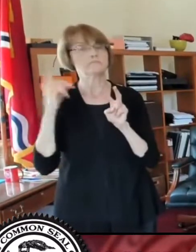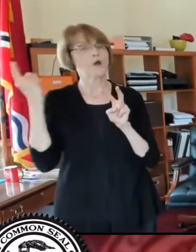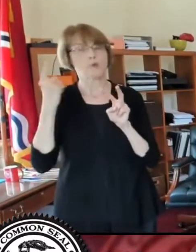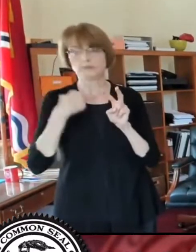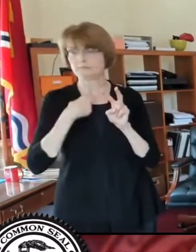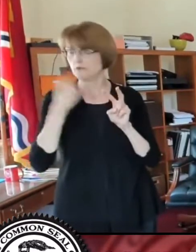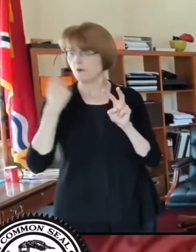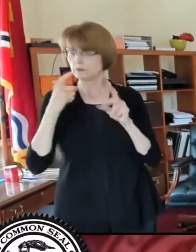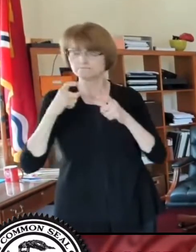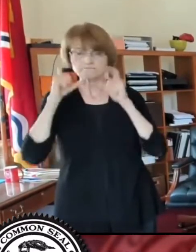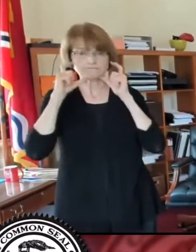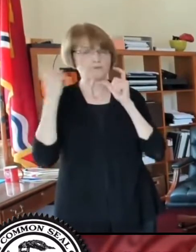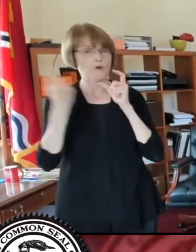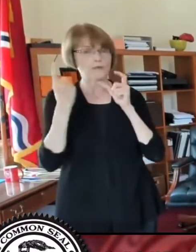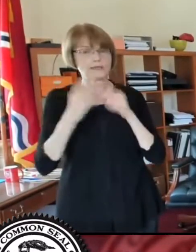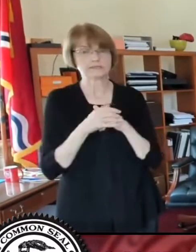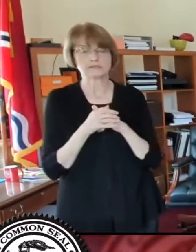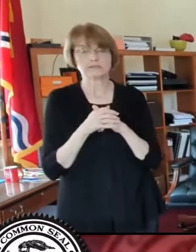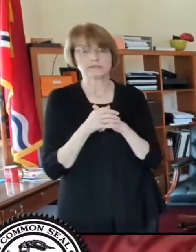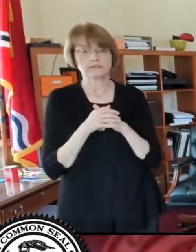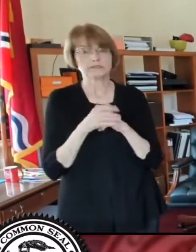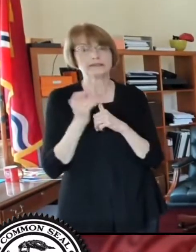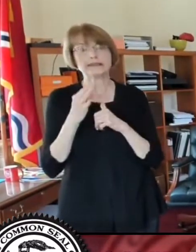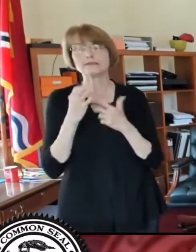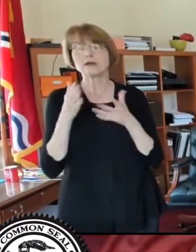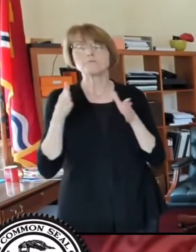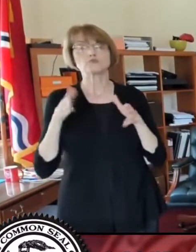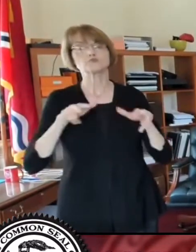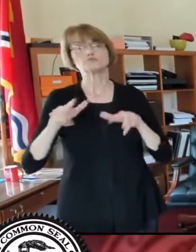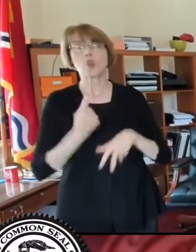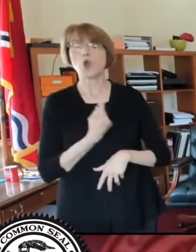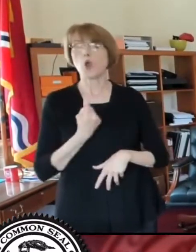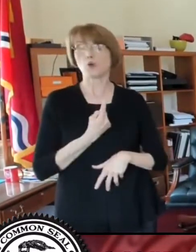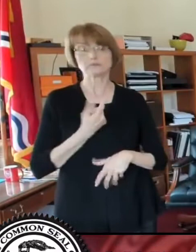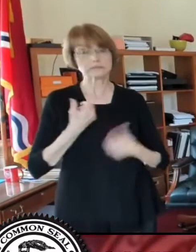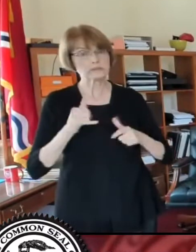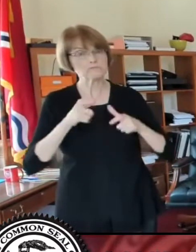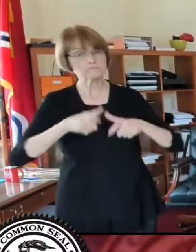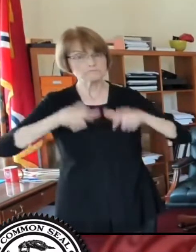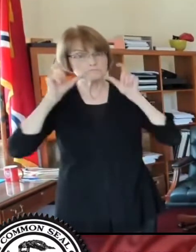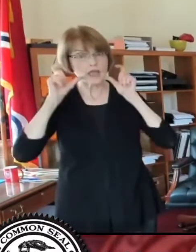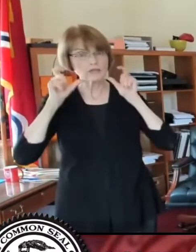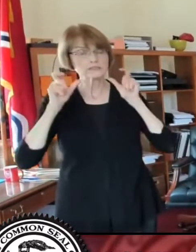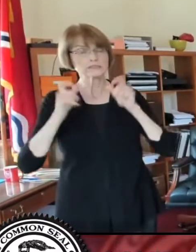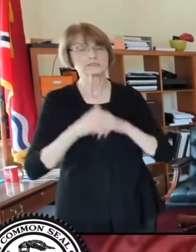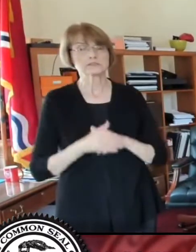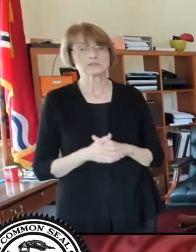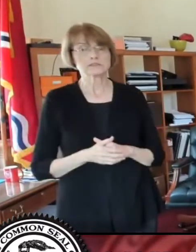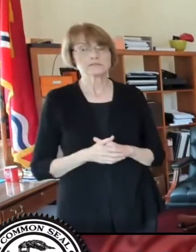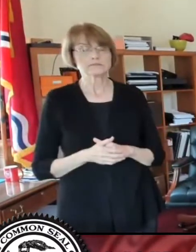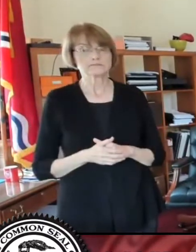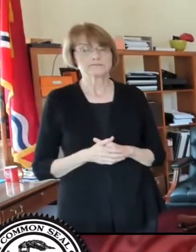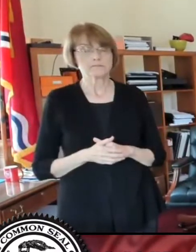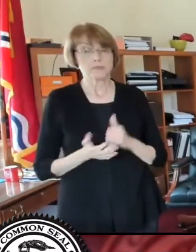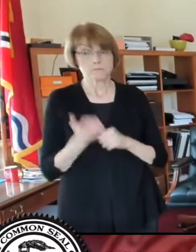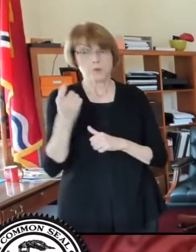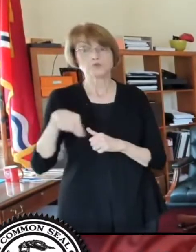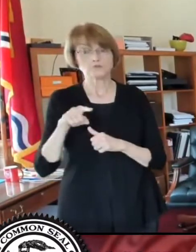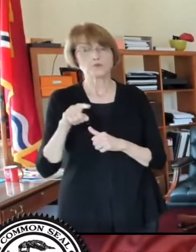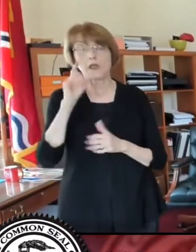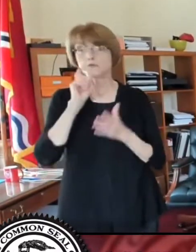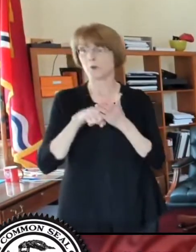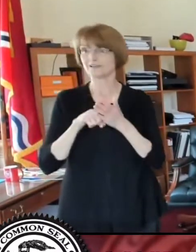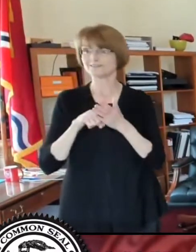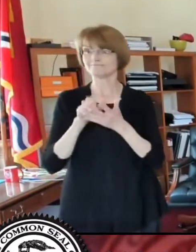a mask. Even if I'm just walking down the street, I'm wearing a mask. So most of you are,